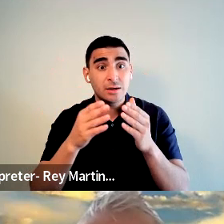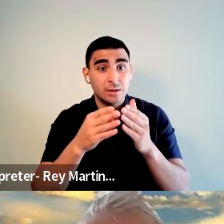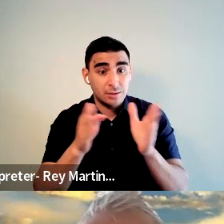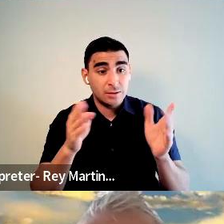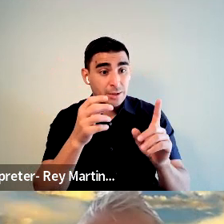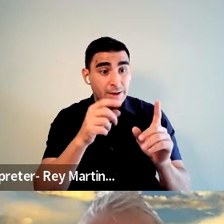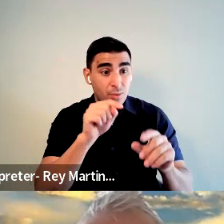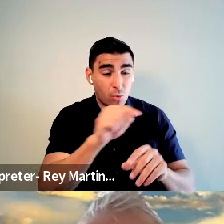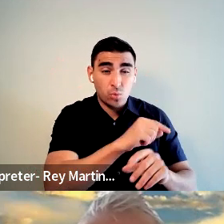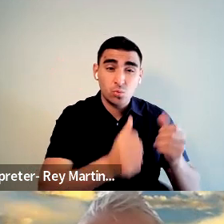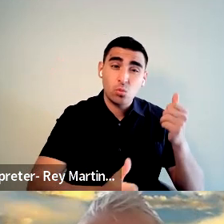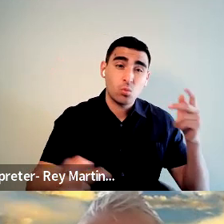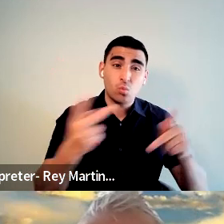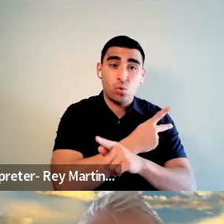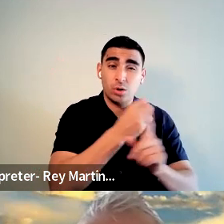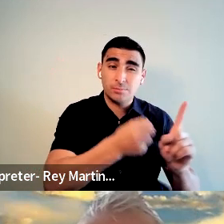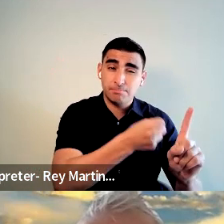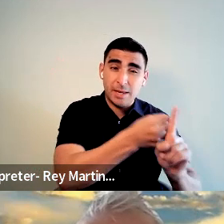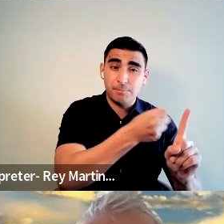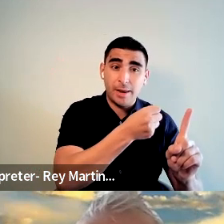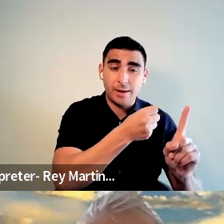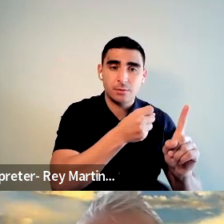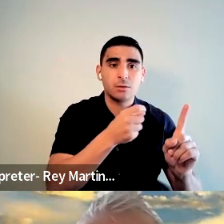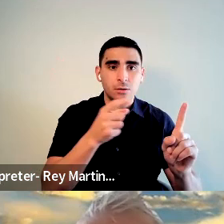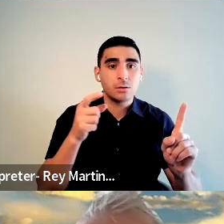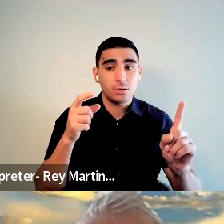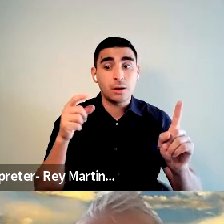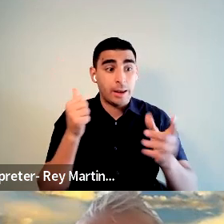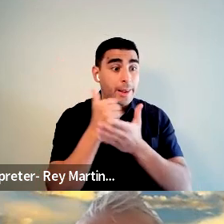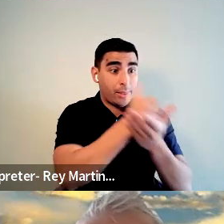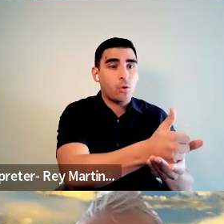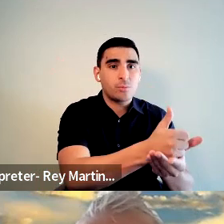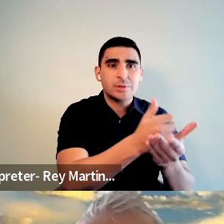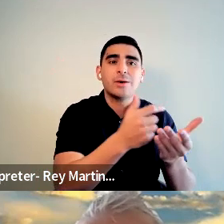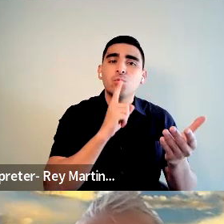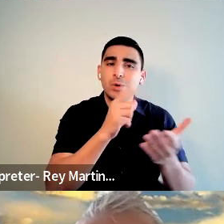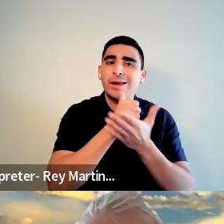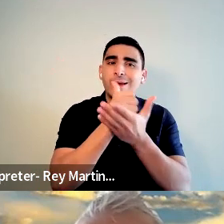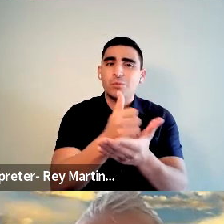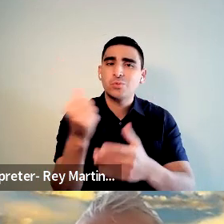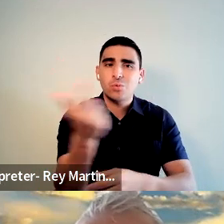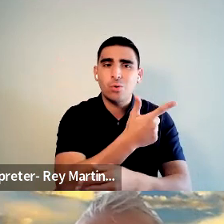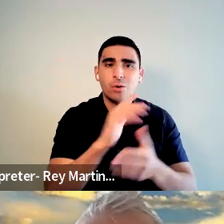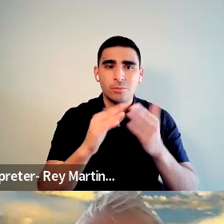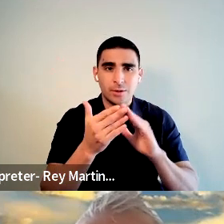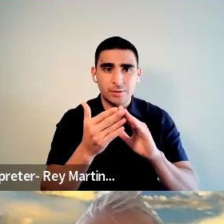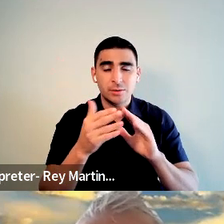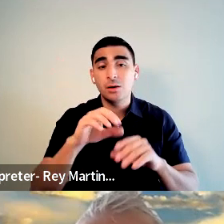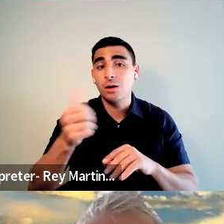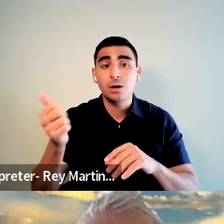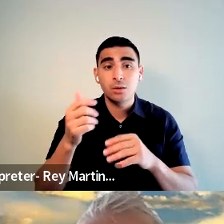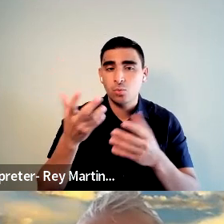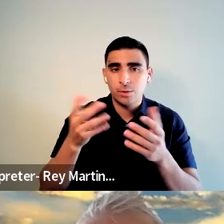impacted people has a benefit for the broader community. The classic case of that is curb cuts. Curb cuts were